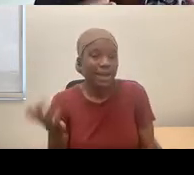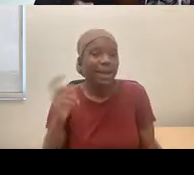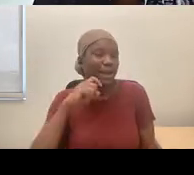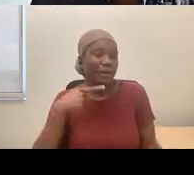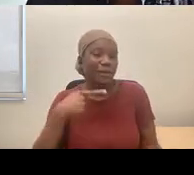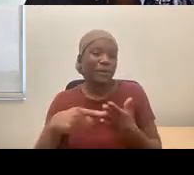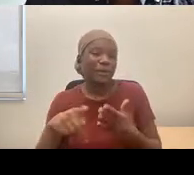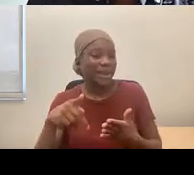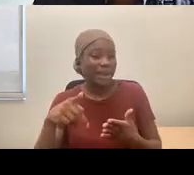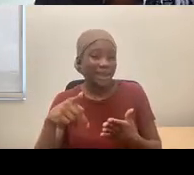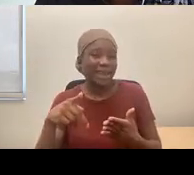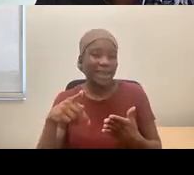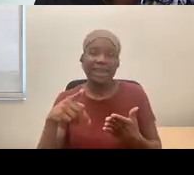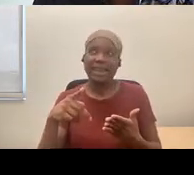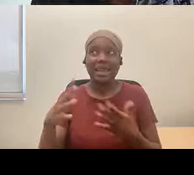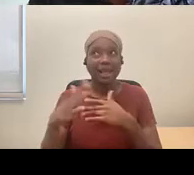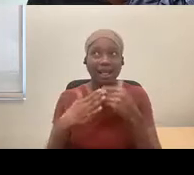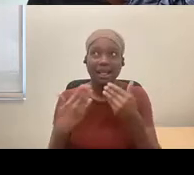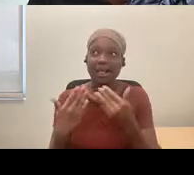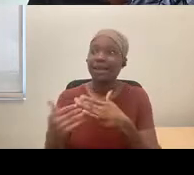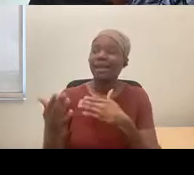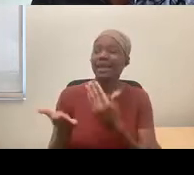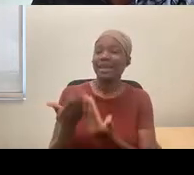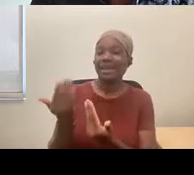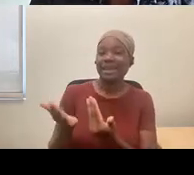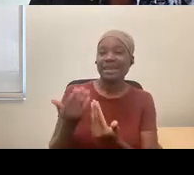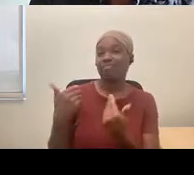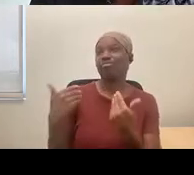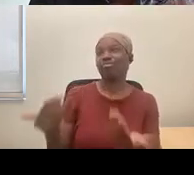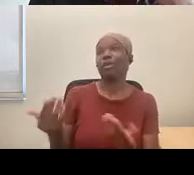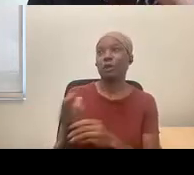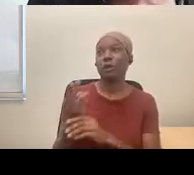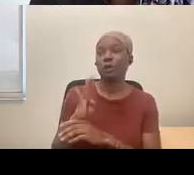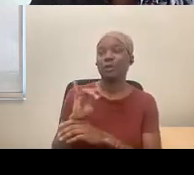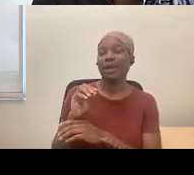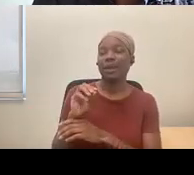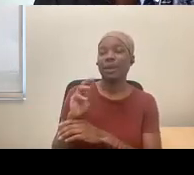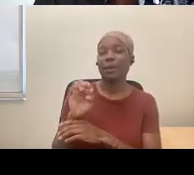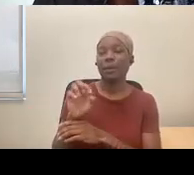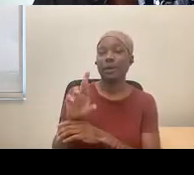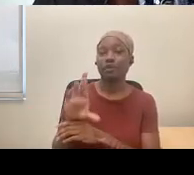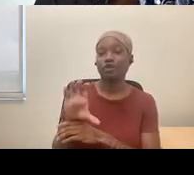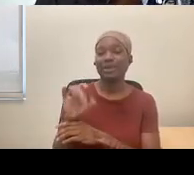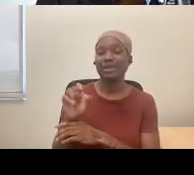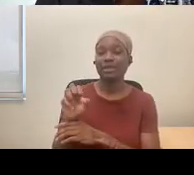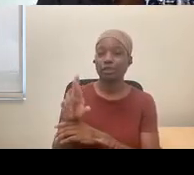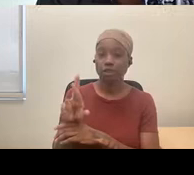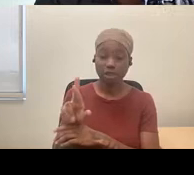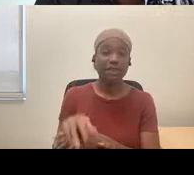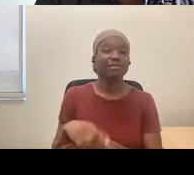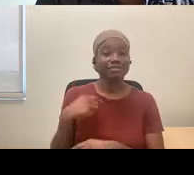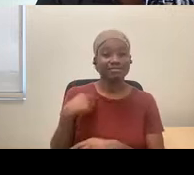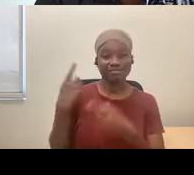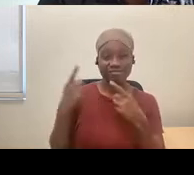out, I spoke with a lot of people who were using them. The one thing is that for activists, these are really risky because we often